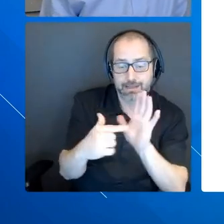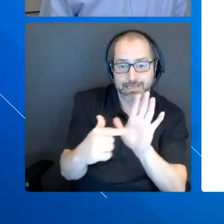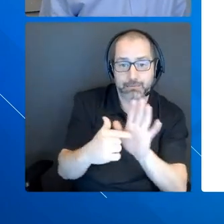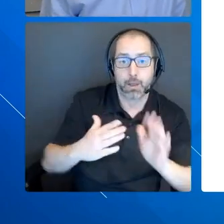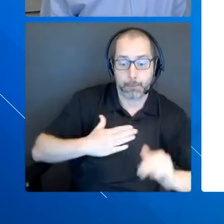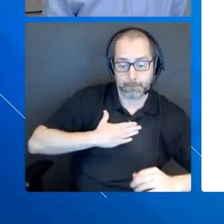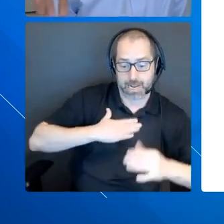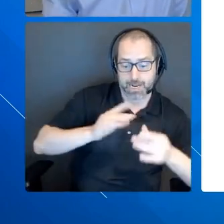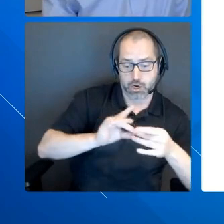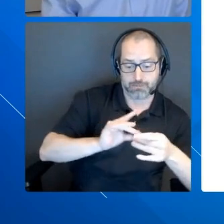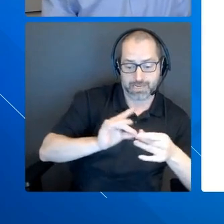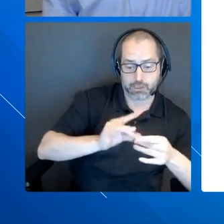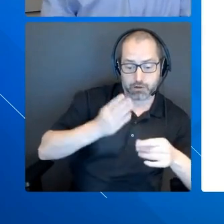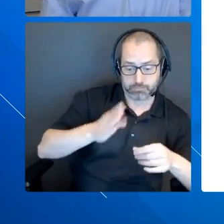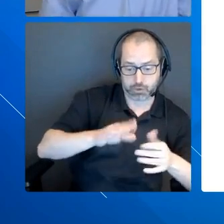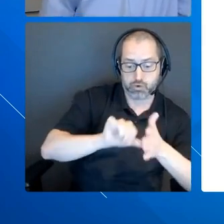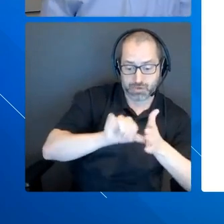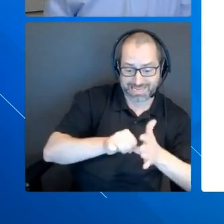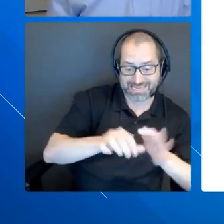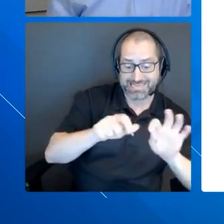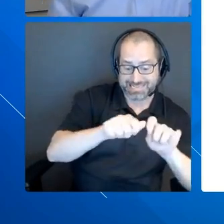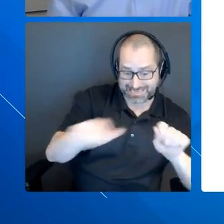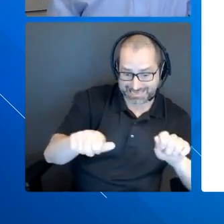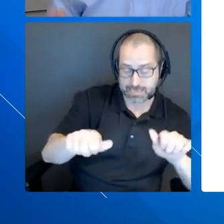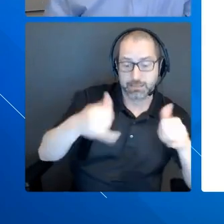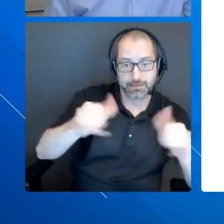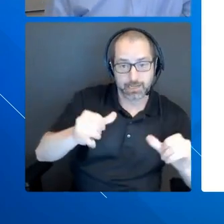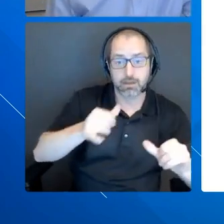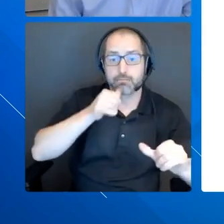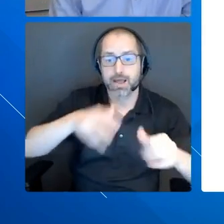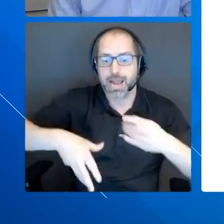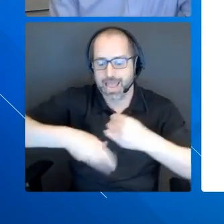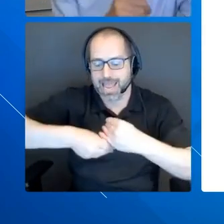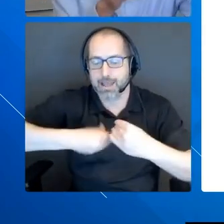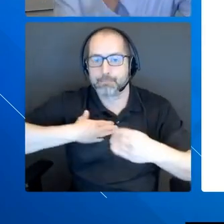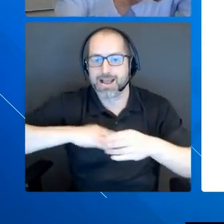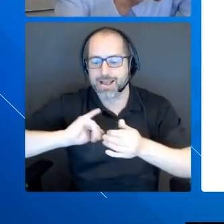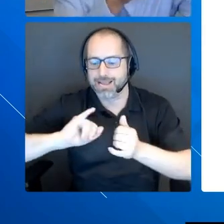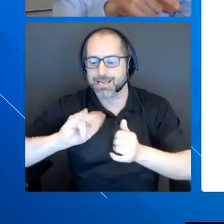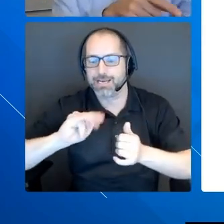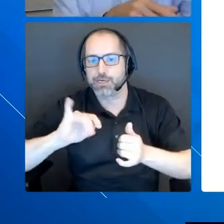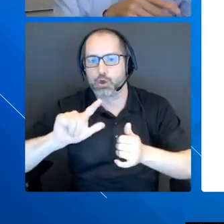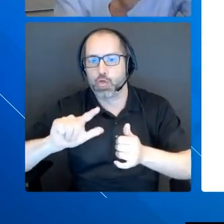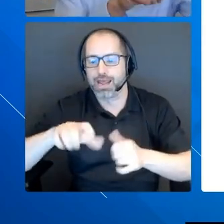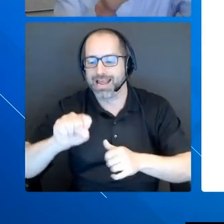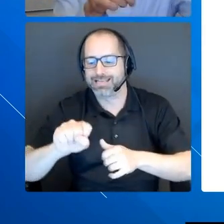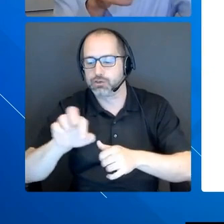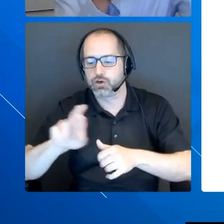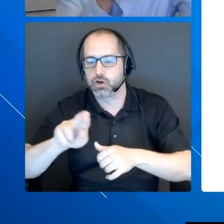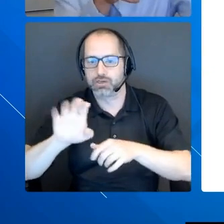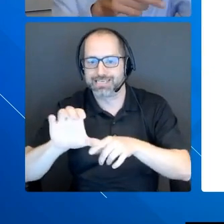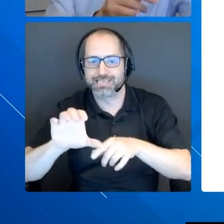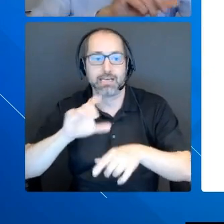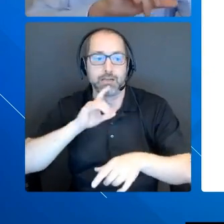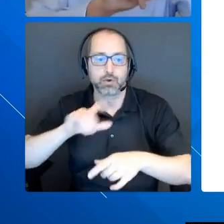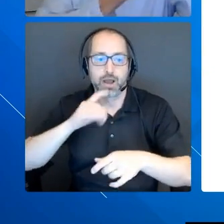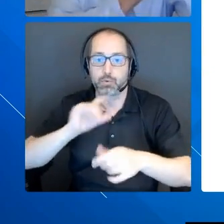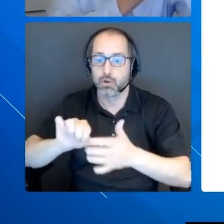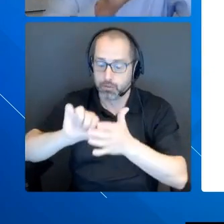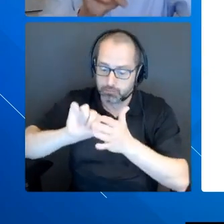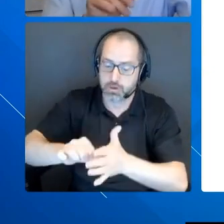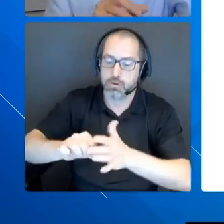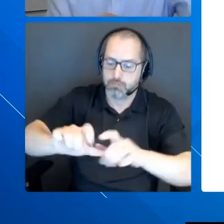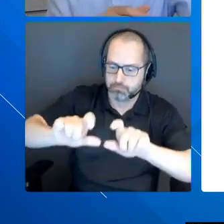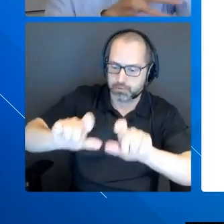still preface that. You can still do that, but preface it, my initials are say SRC. So I'll preface it with bold SRC :